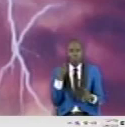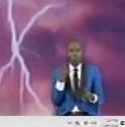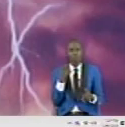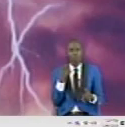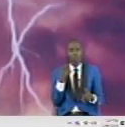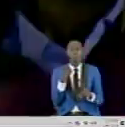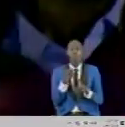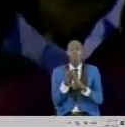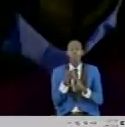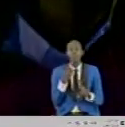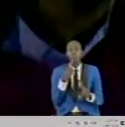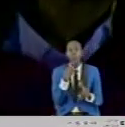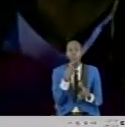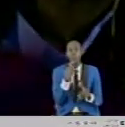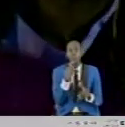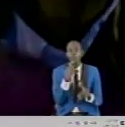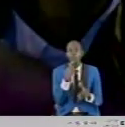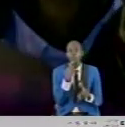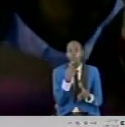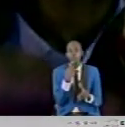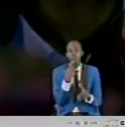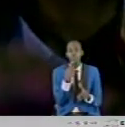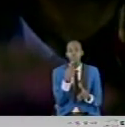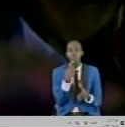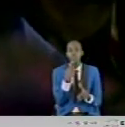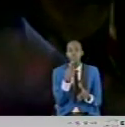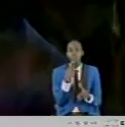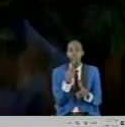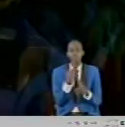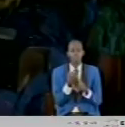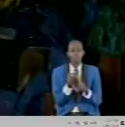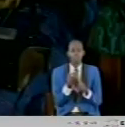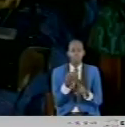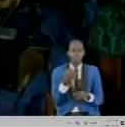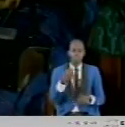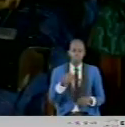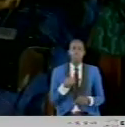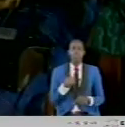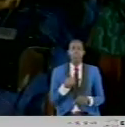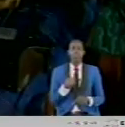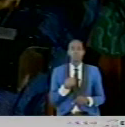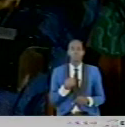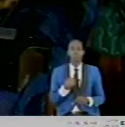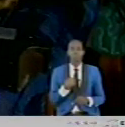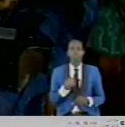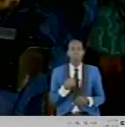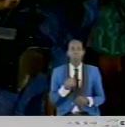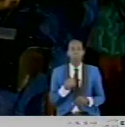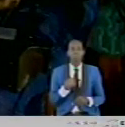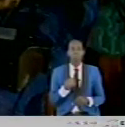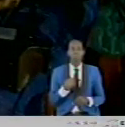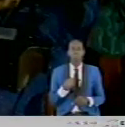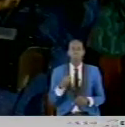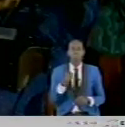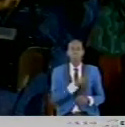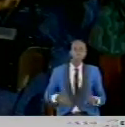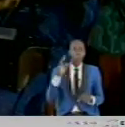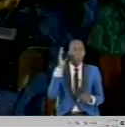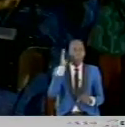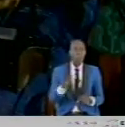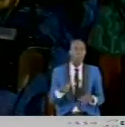from your name the Lord shall take away